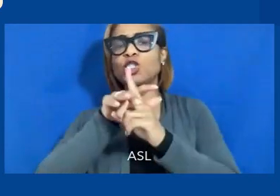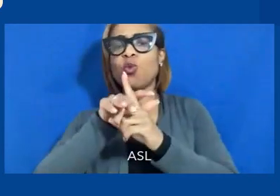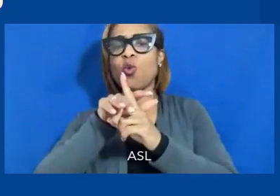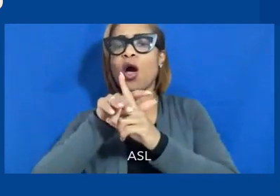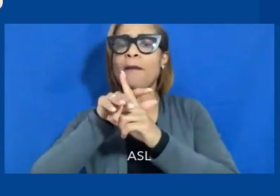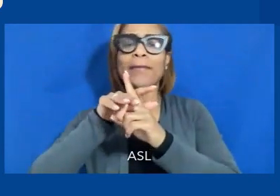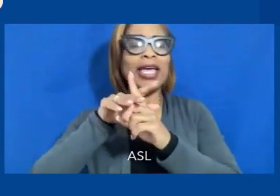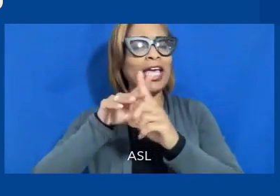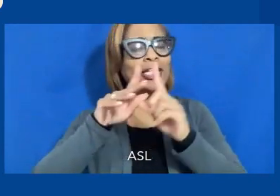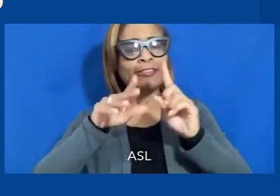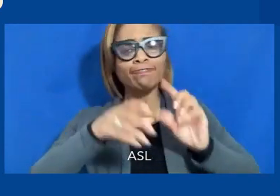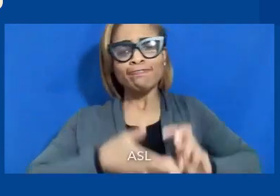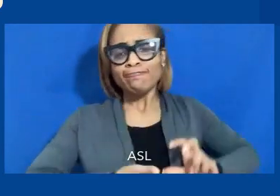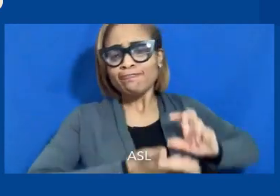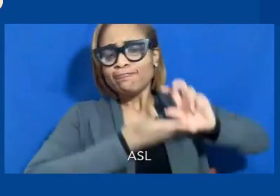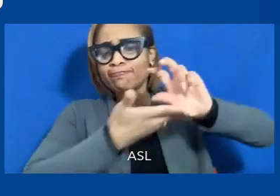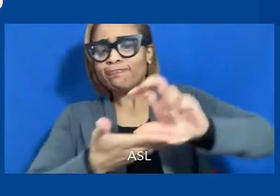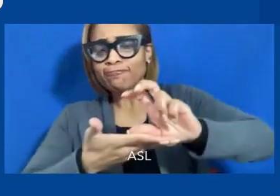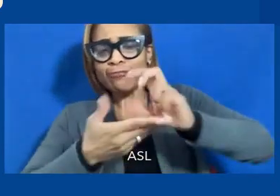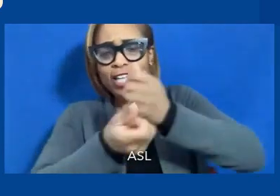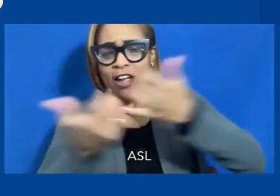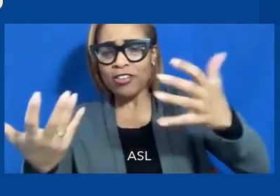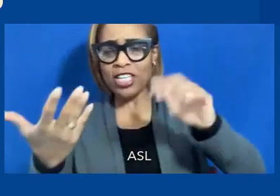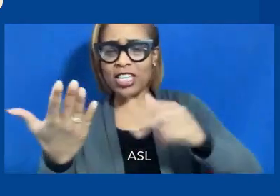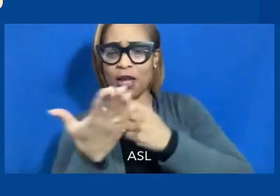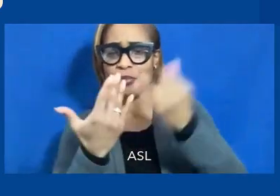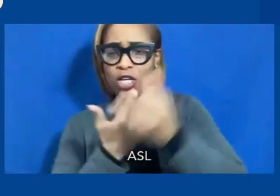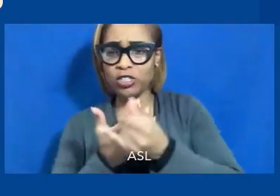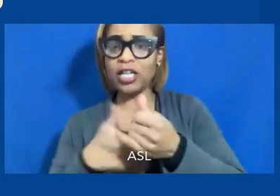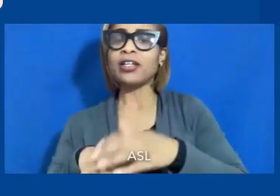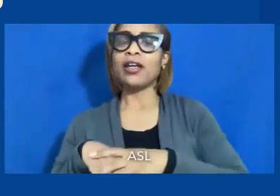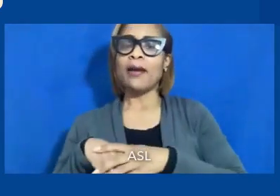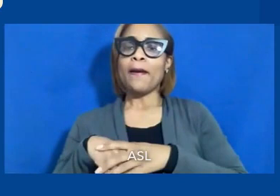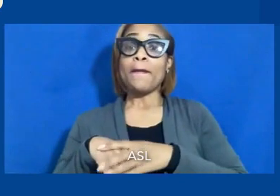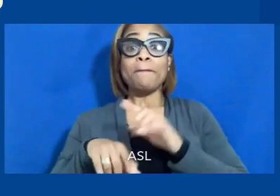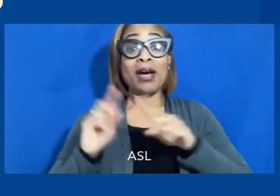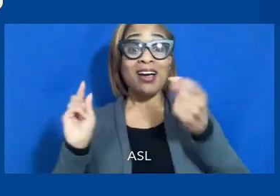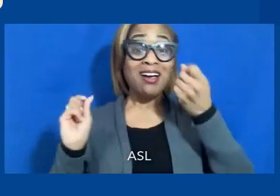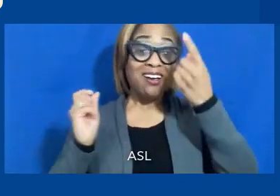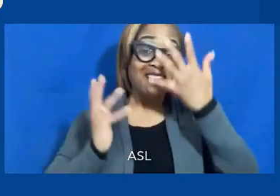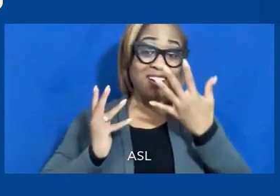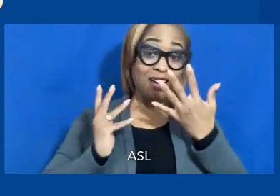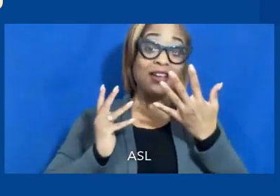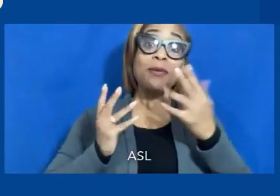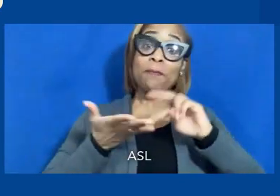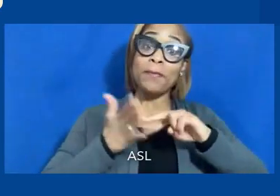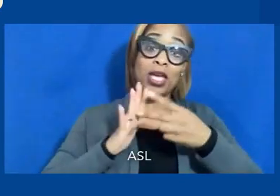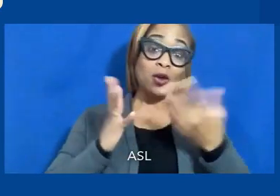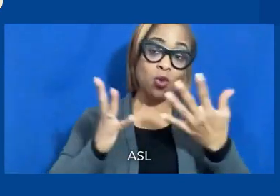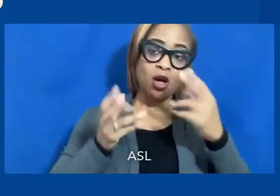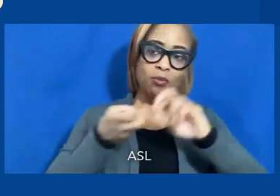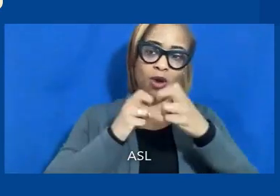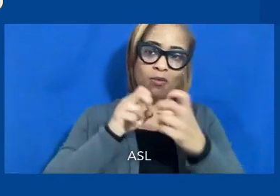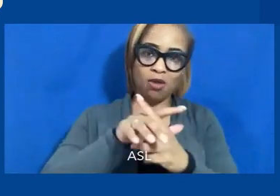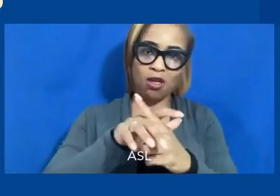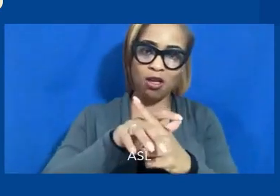all. And then if problems arise, deal with them. Unfortunately, that means that when the problems arise, you're